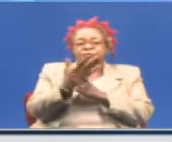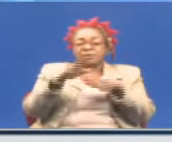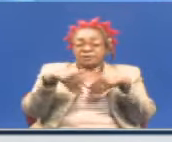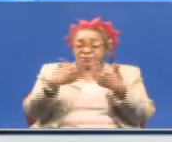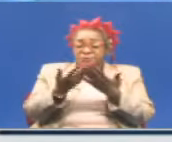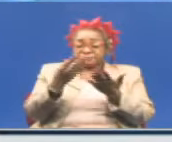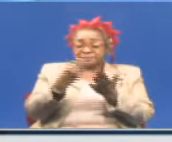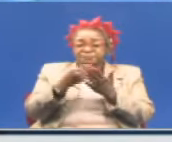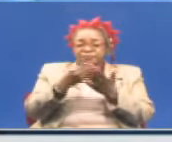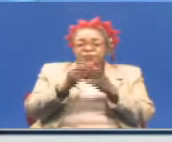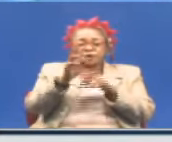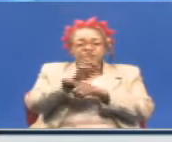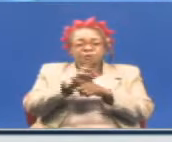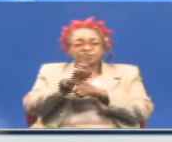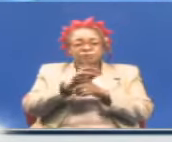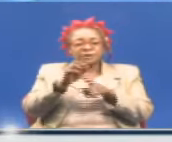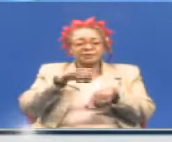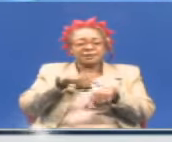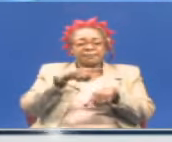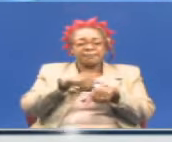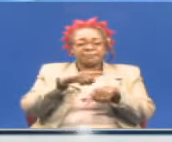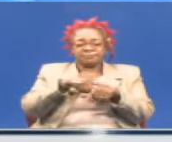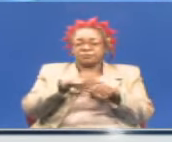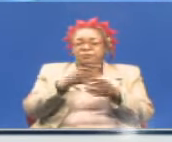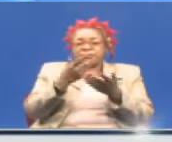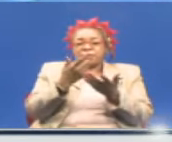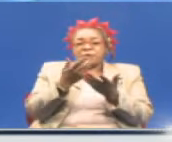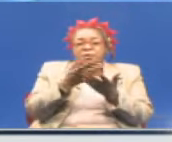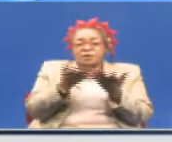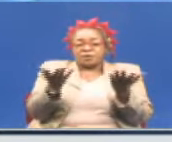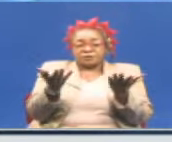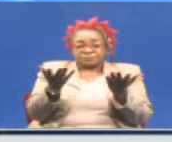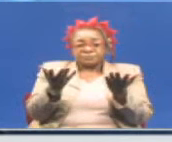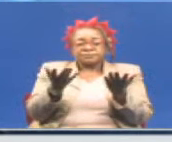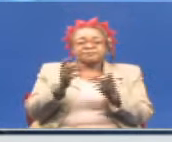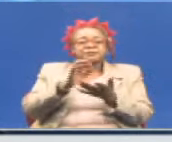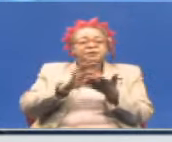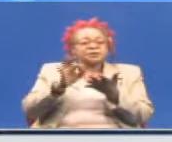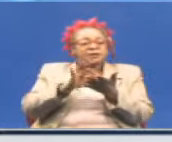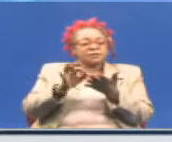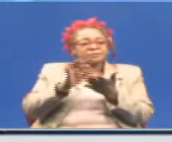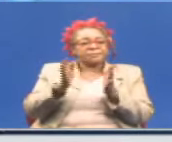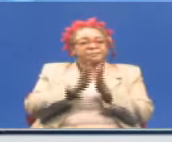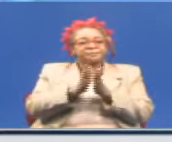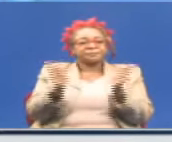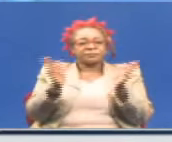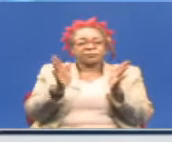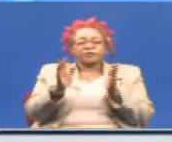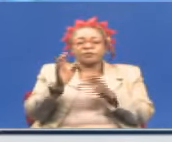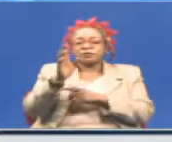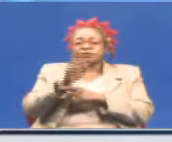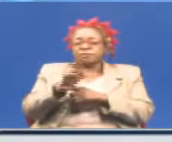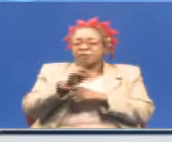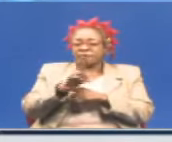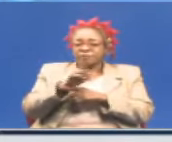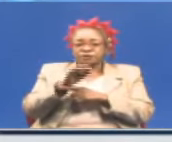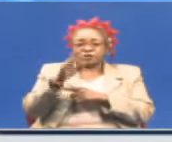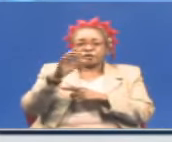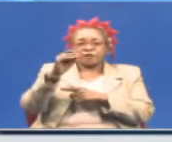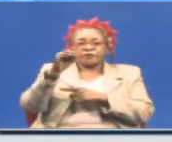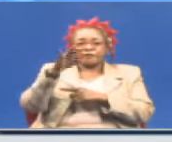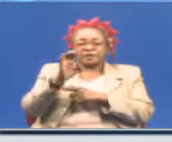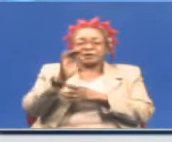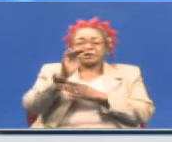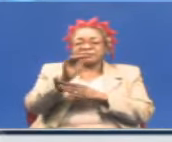were used and where they actually ended up. Mutoro is also the Secretary General of the Consumer Federation of Kenya, COFEC, is calling for